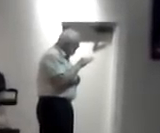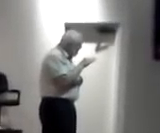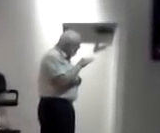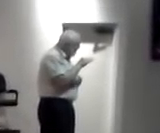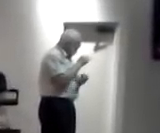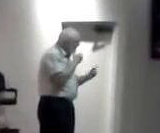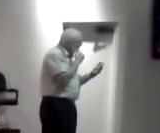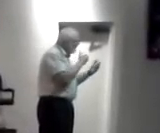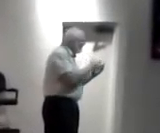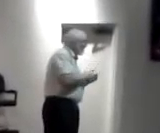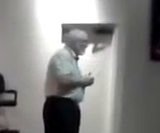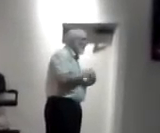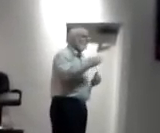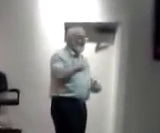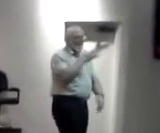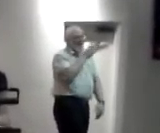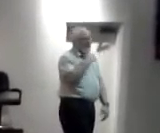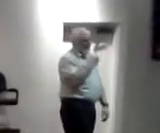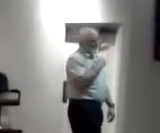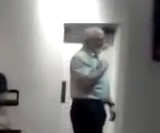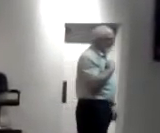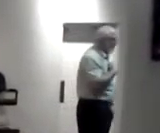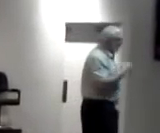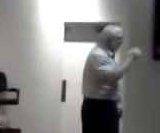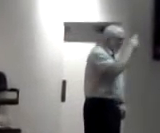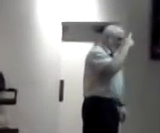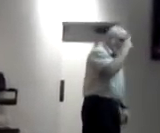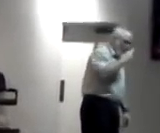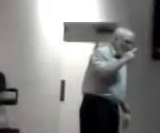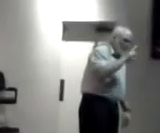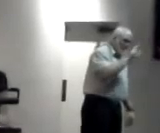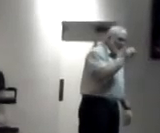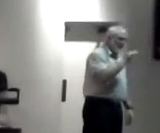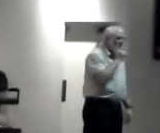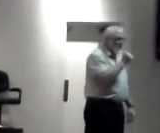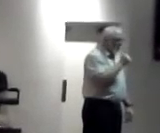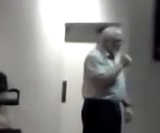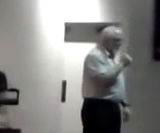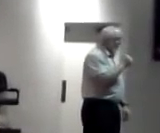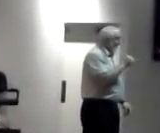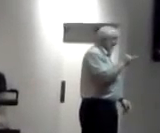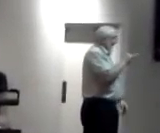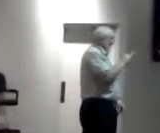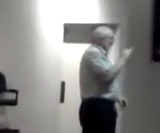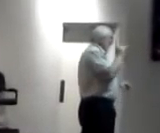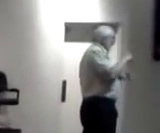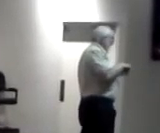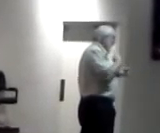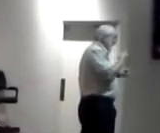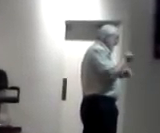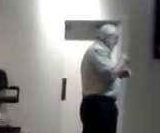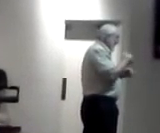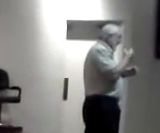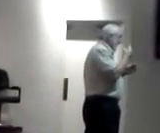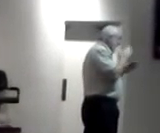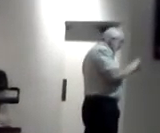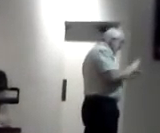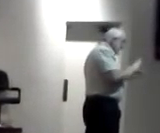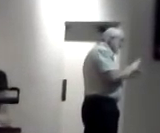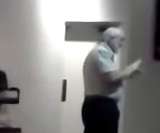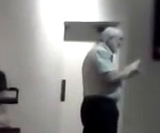My mom used to say to me, Robert, if you can't say anything nice, don't say anything good, anything at all. That's pretty